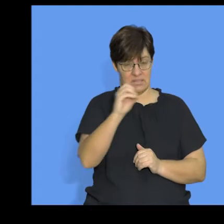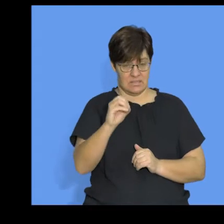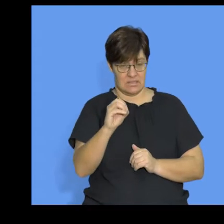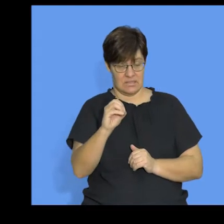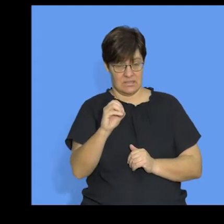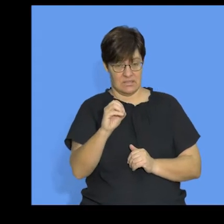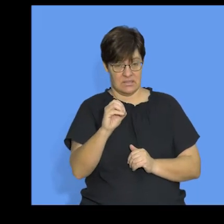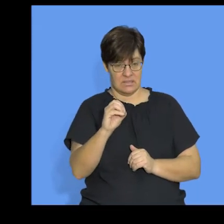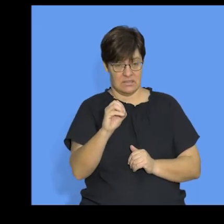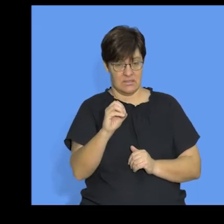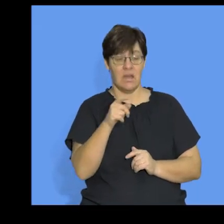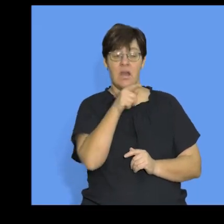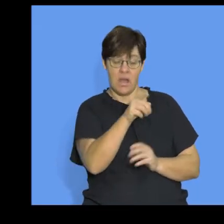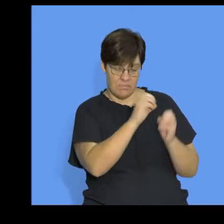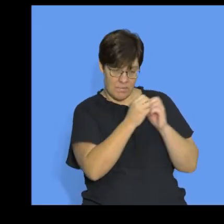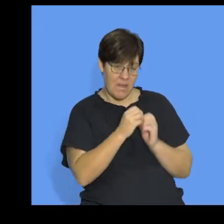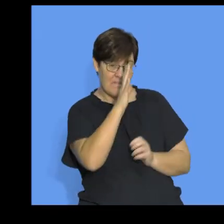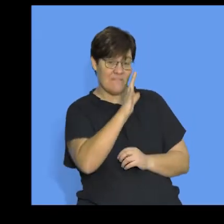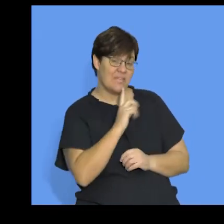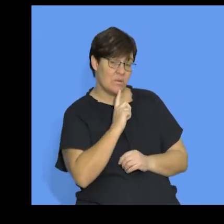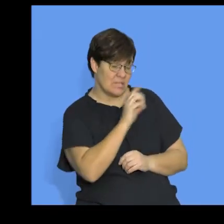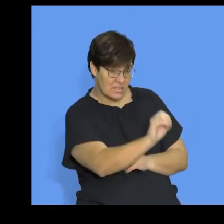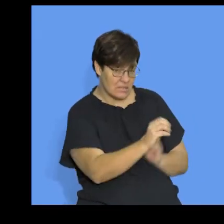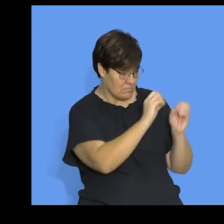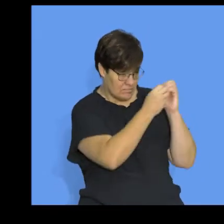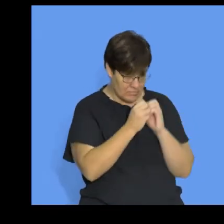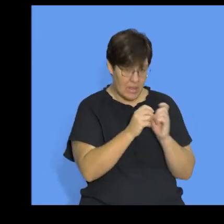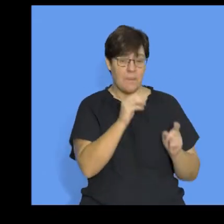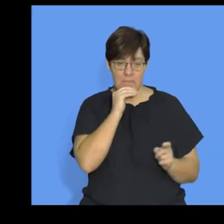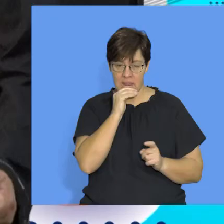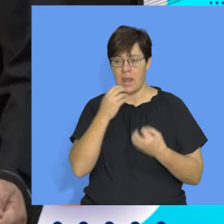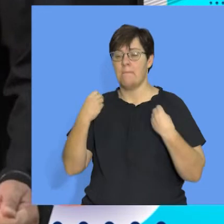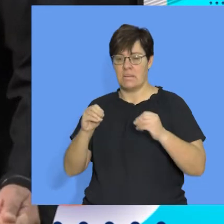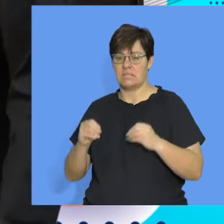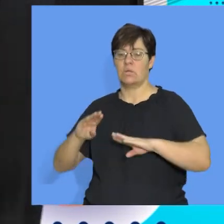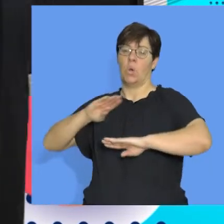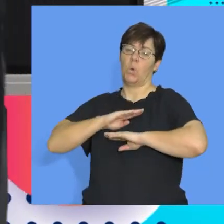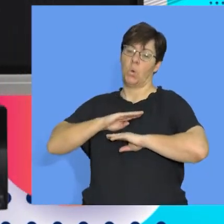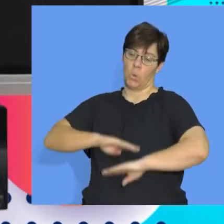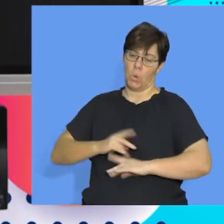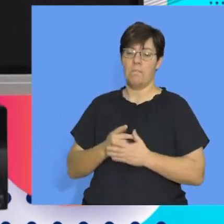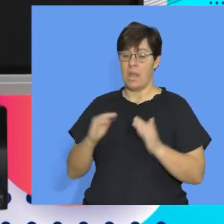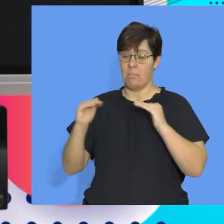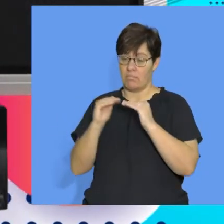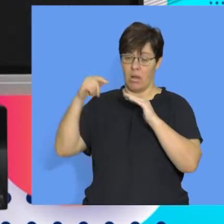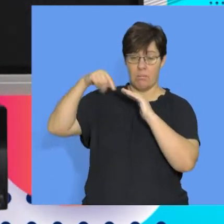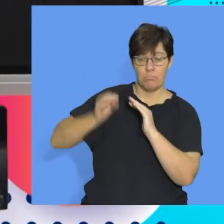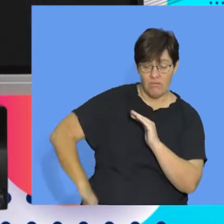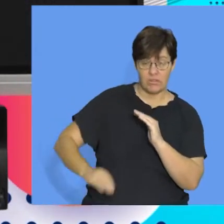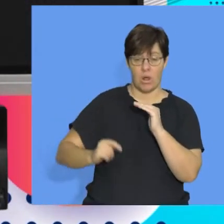point of production of 5,000 units, the business will neither be making a profit or a loss. Okay.